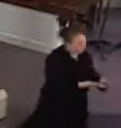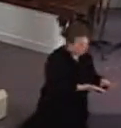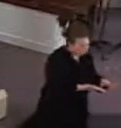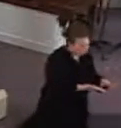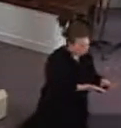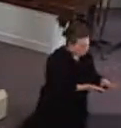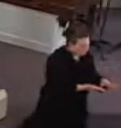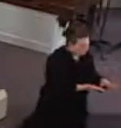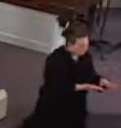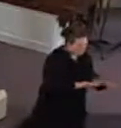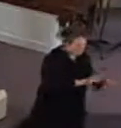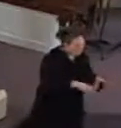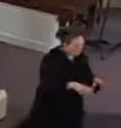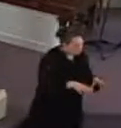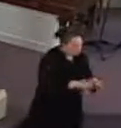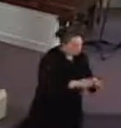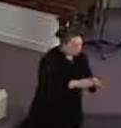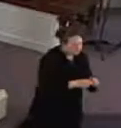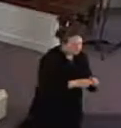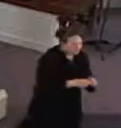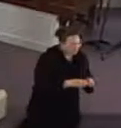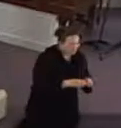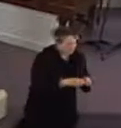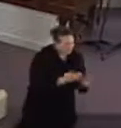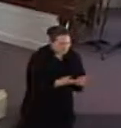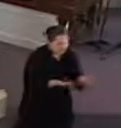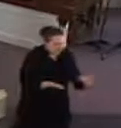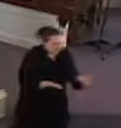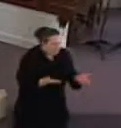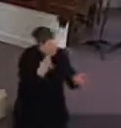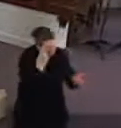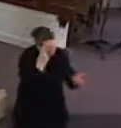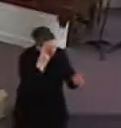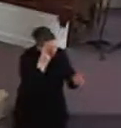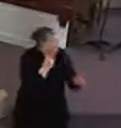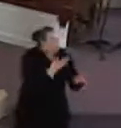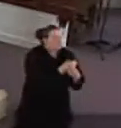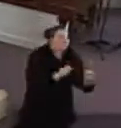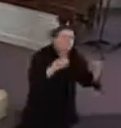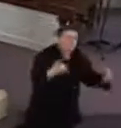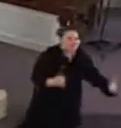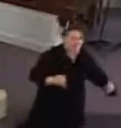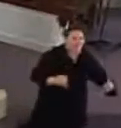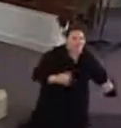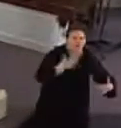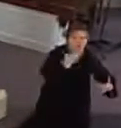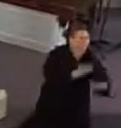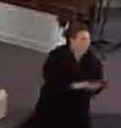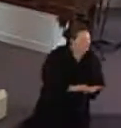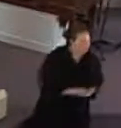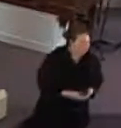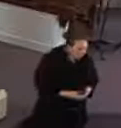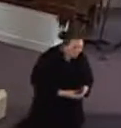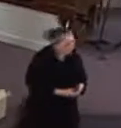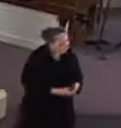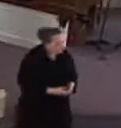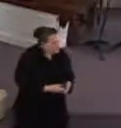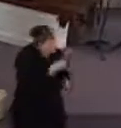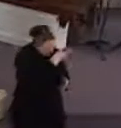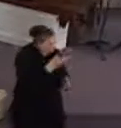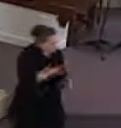Somehow we've got this driven in our brains. I got saved and that's all I have to do. Let me tell you, folks, I'm still working on my